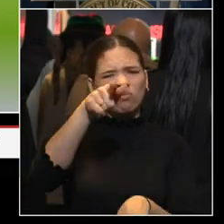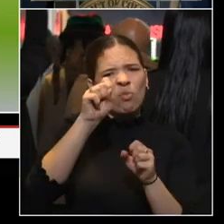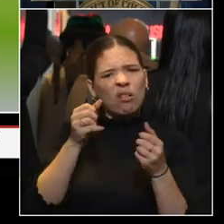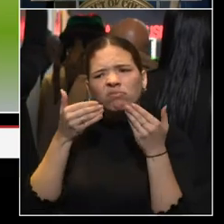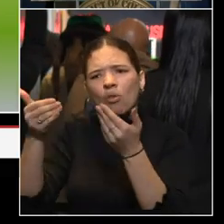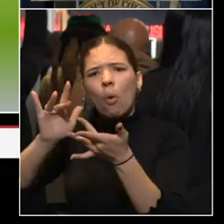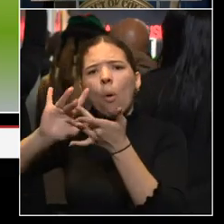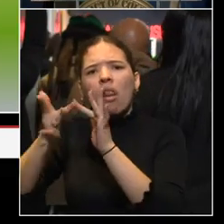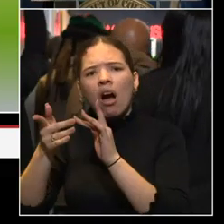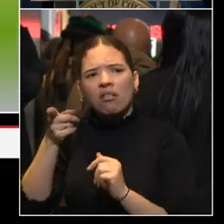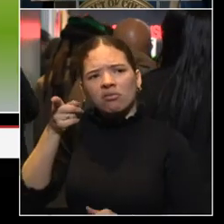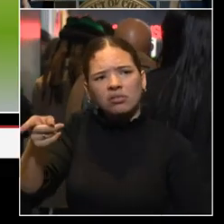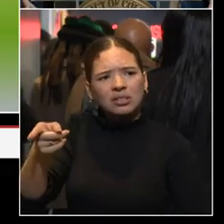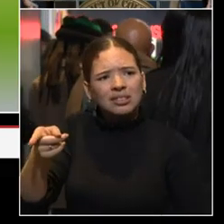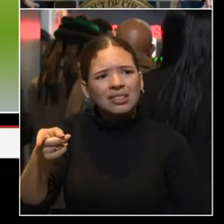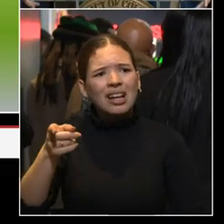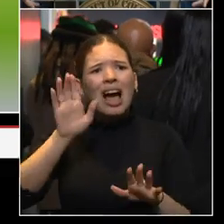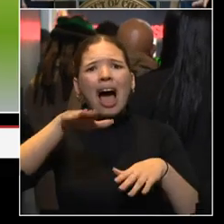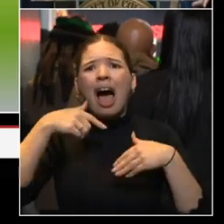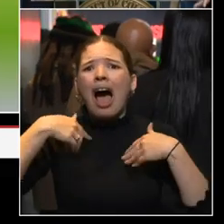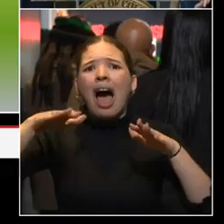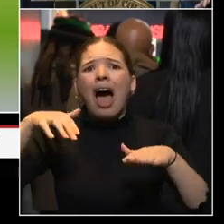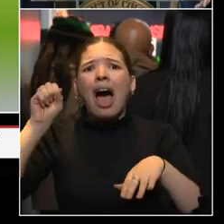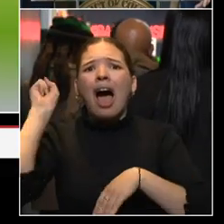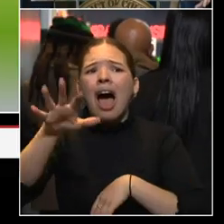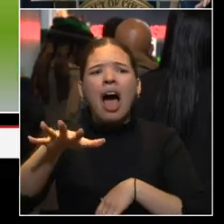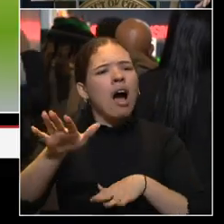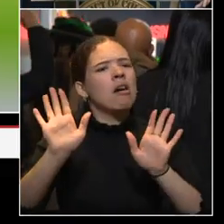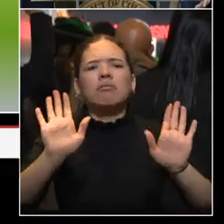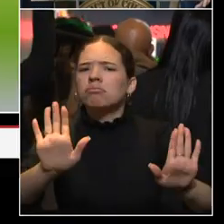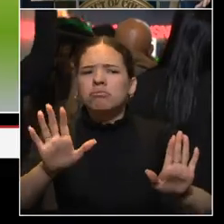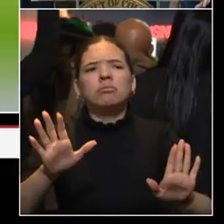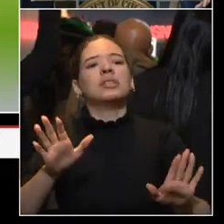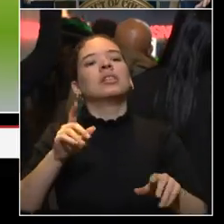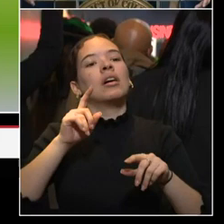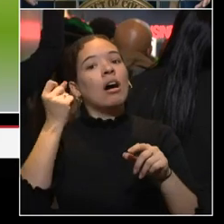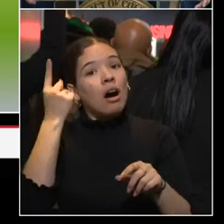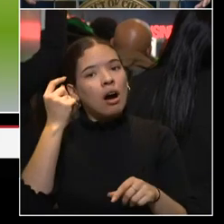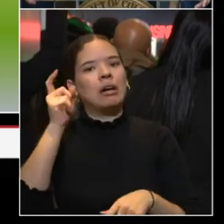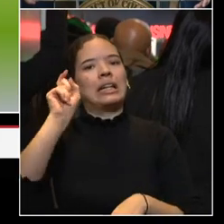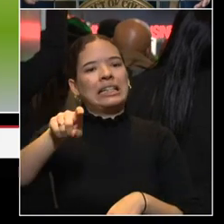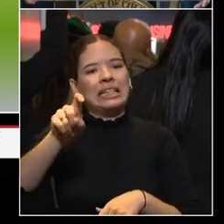please, I did not submit my application. You've got to go online at